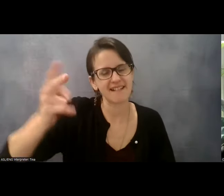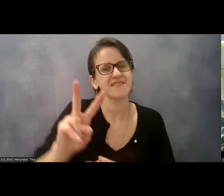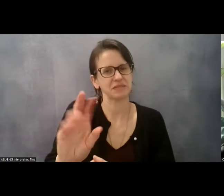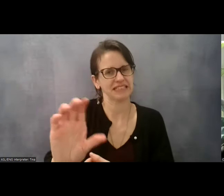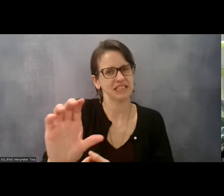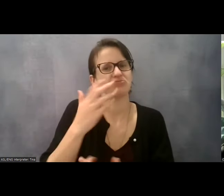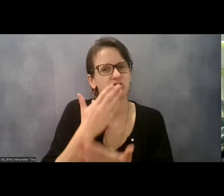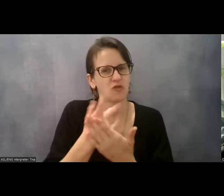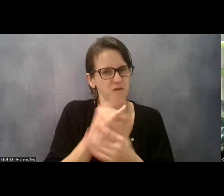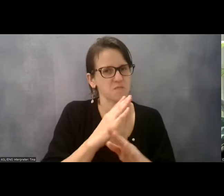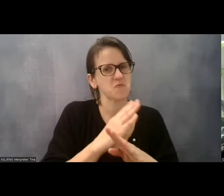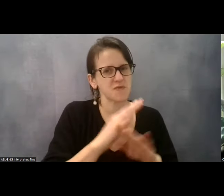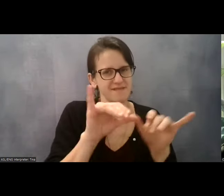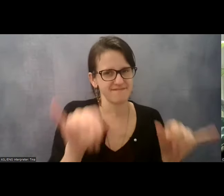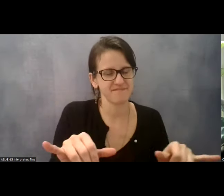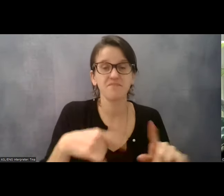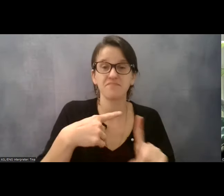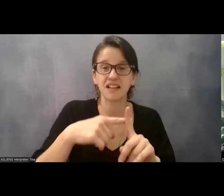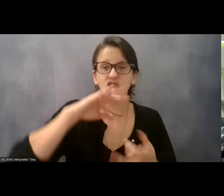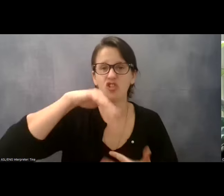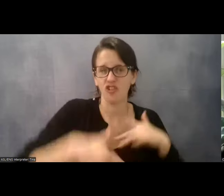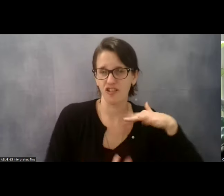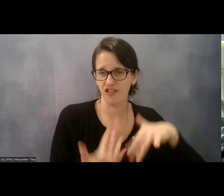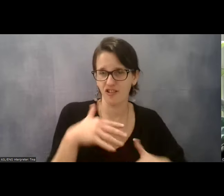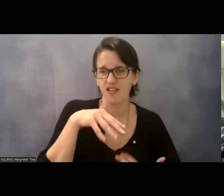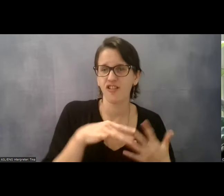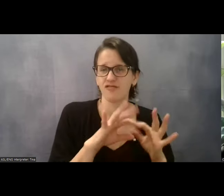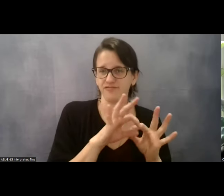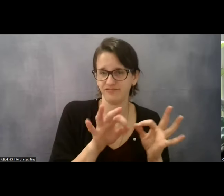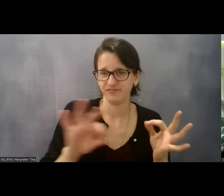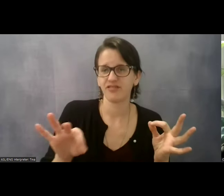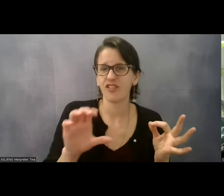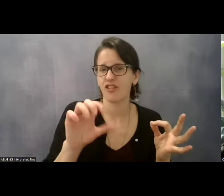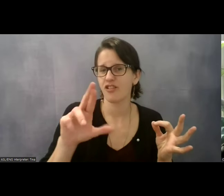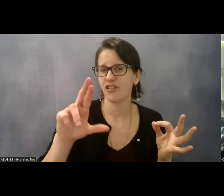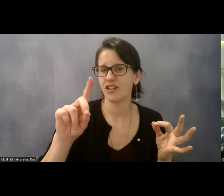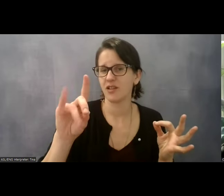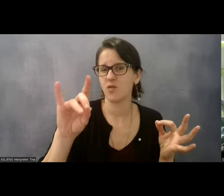support cardiovascular health. Tremendous amount of research on this, actually.